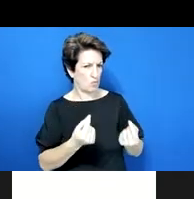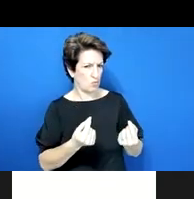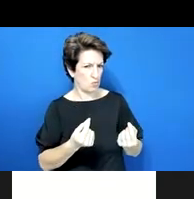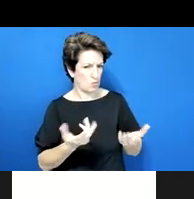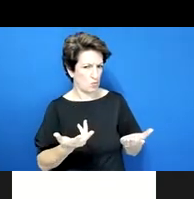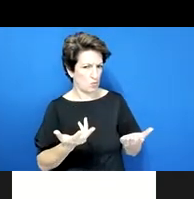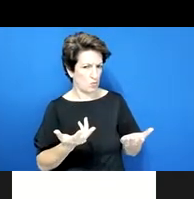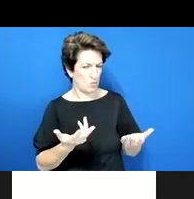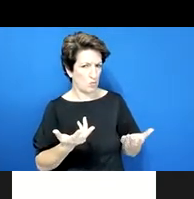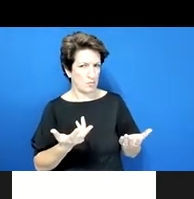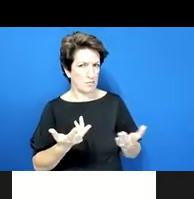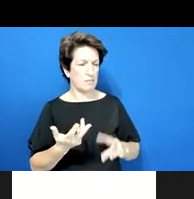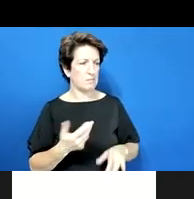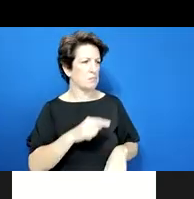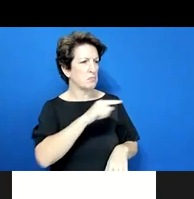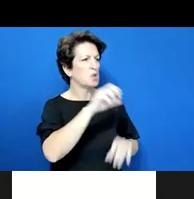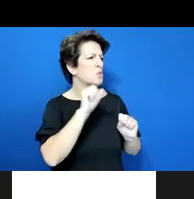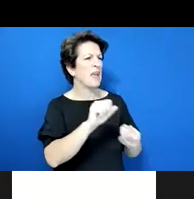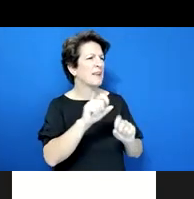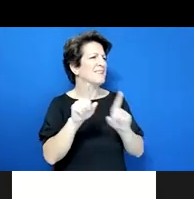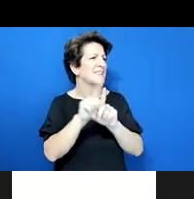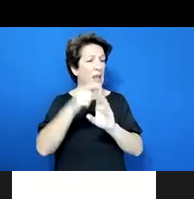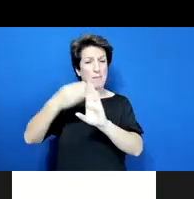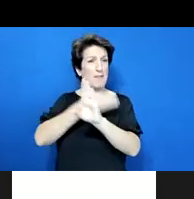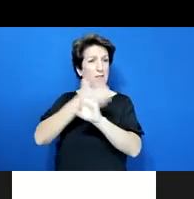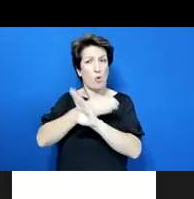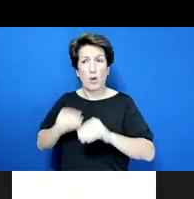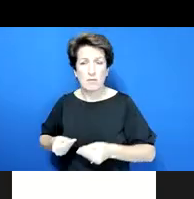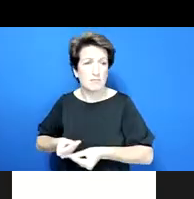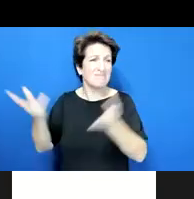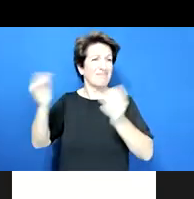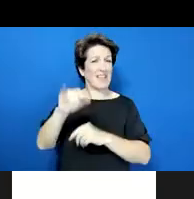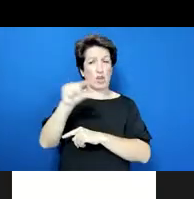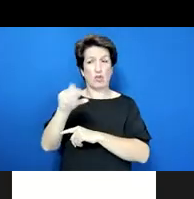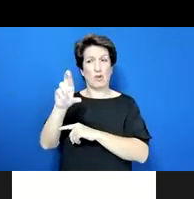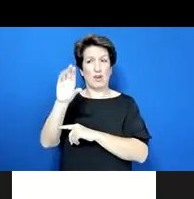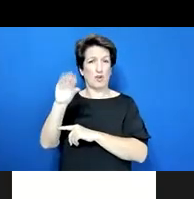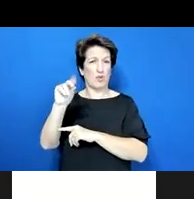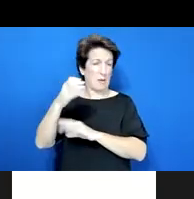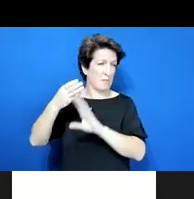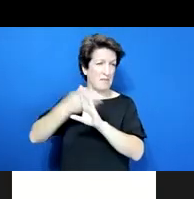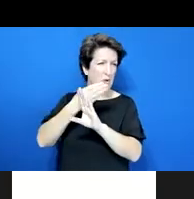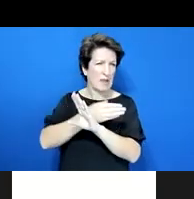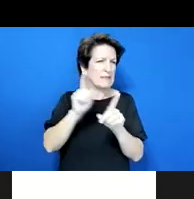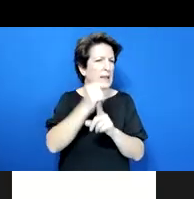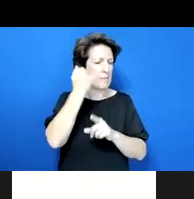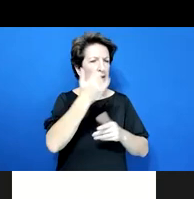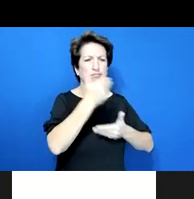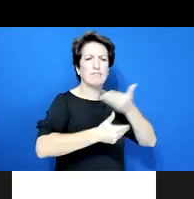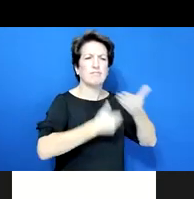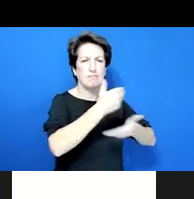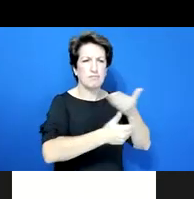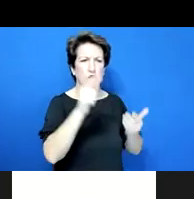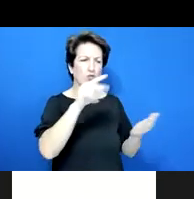review, you can do exactly what everyone did before the QR code came into effect a few days ago. You can just look at the receipt